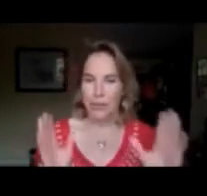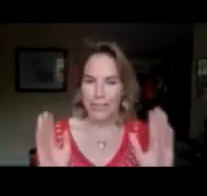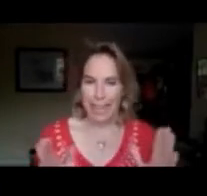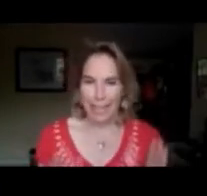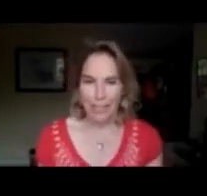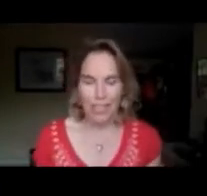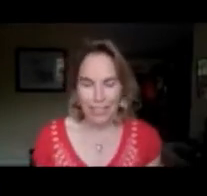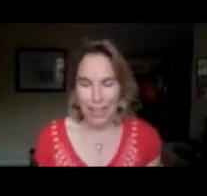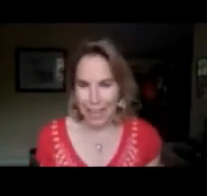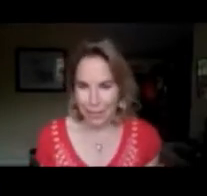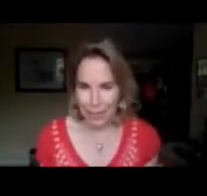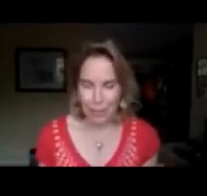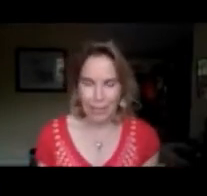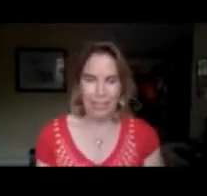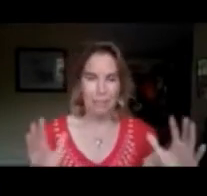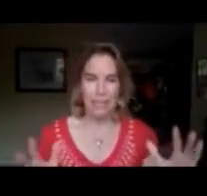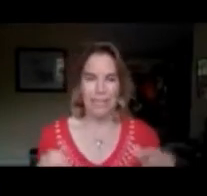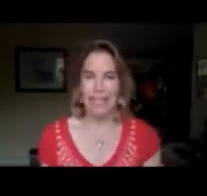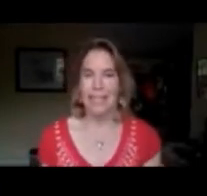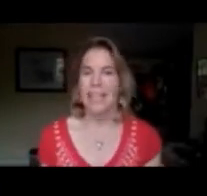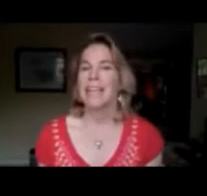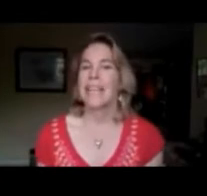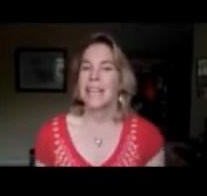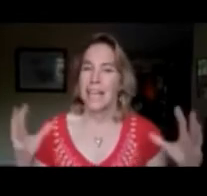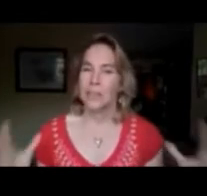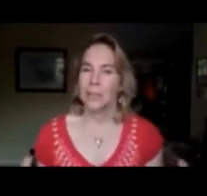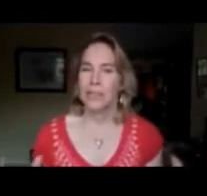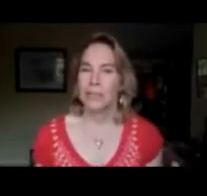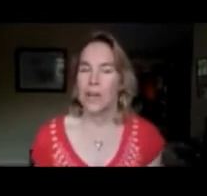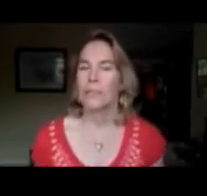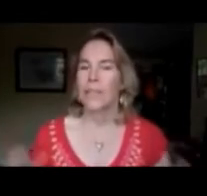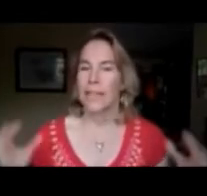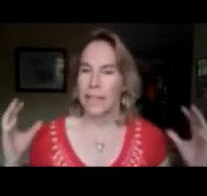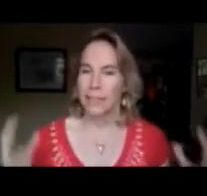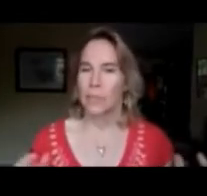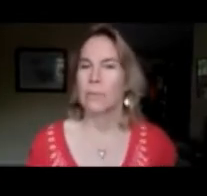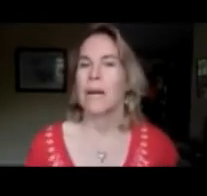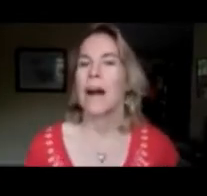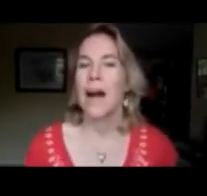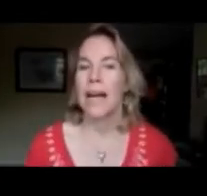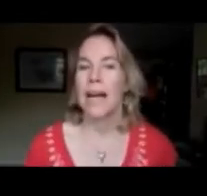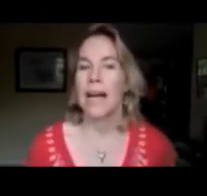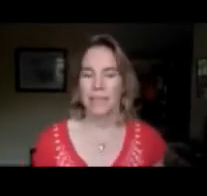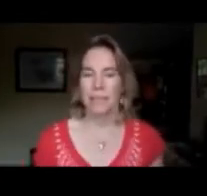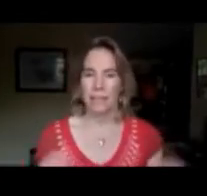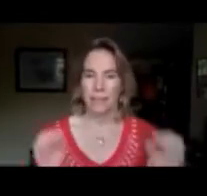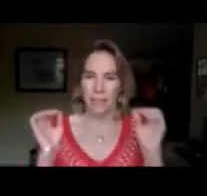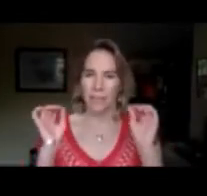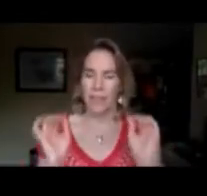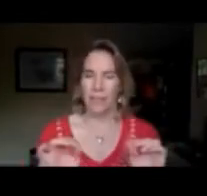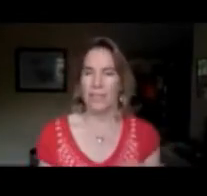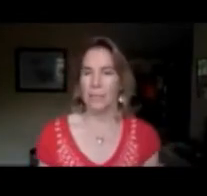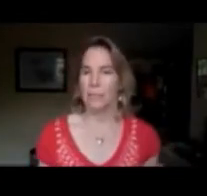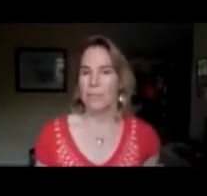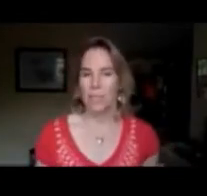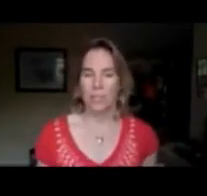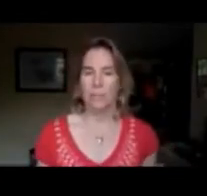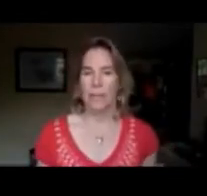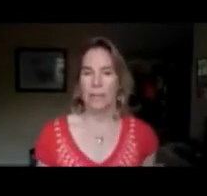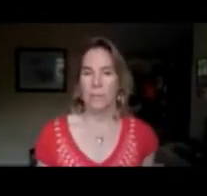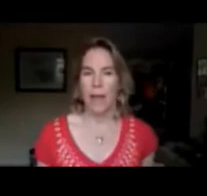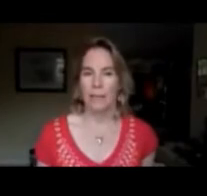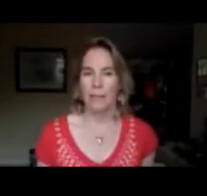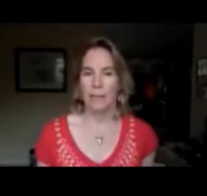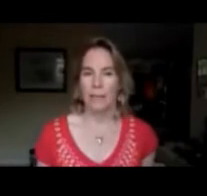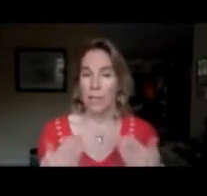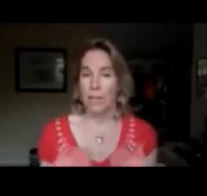but I will say Jill and I have experience in Betsy getting everyone involved, getting everyone behind this very simple mission to